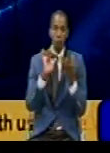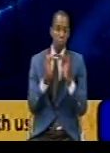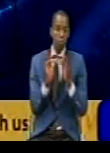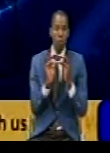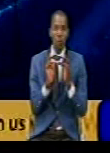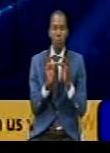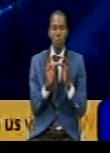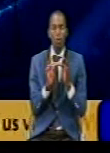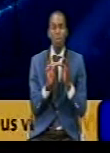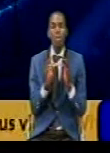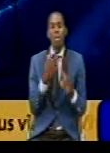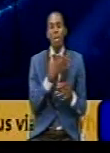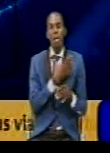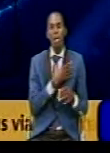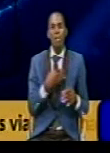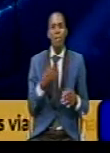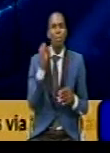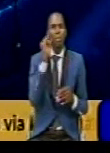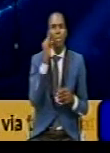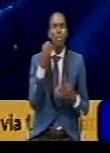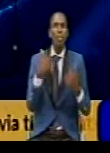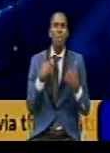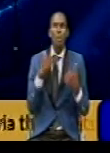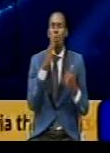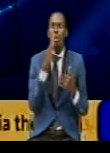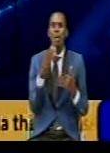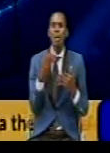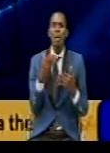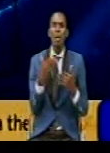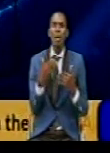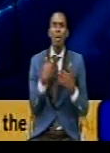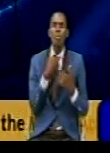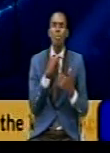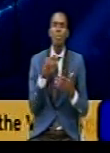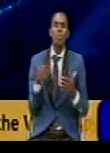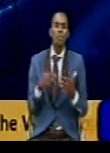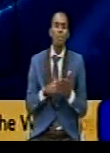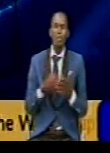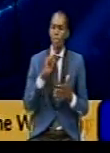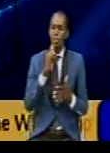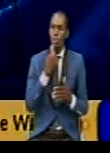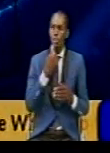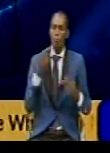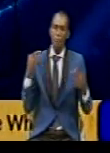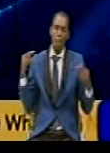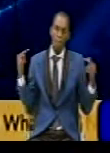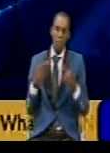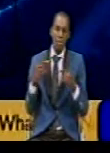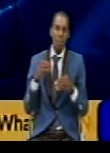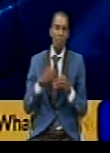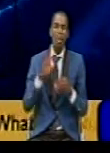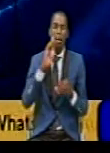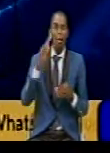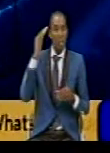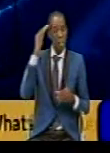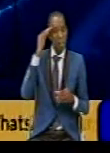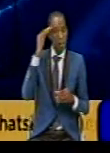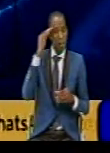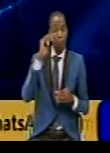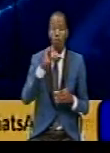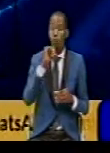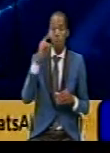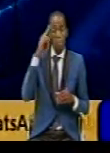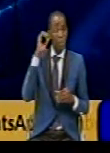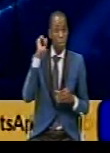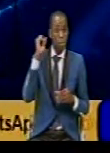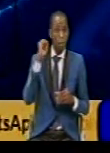link for this crusade, but prior to this time, she's been having this